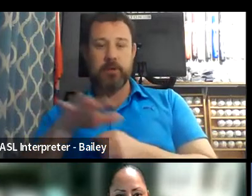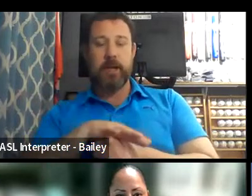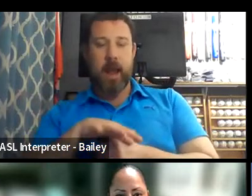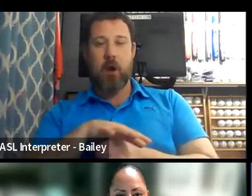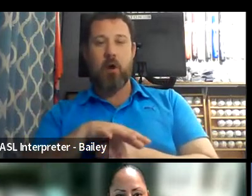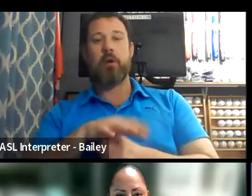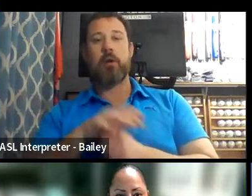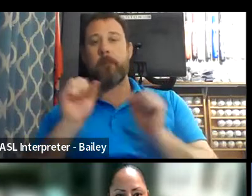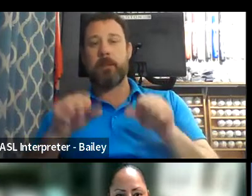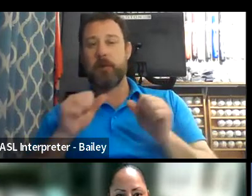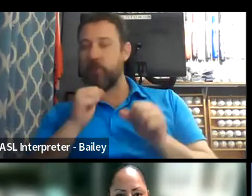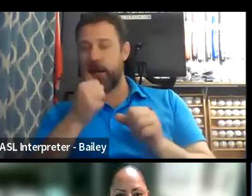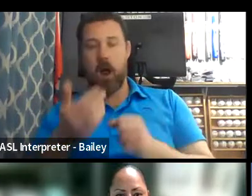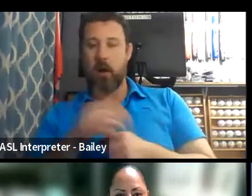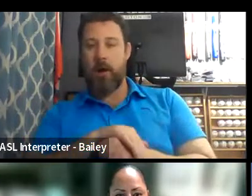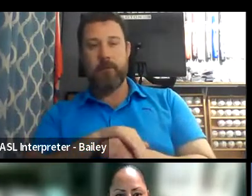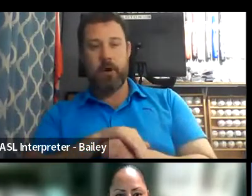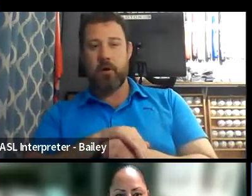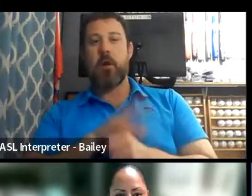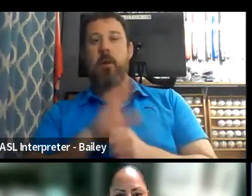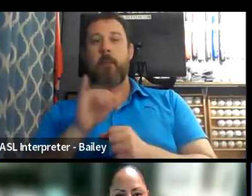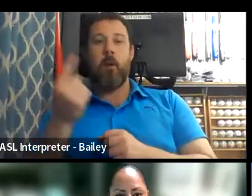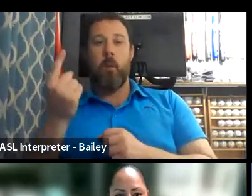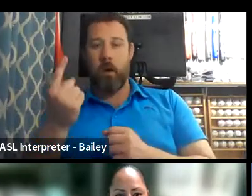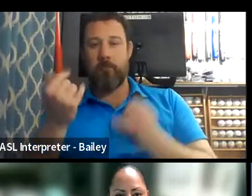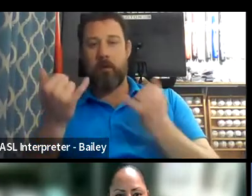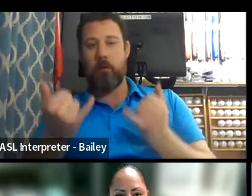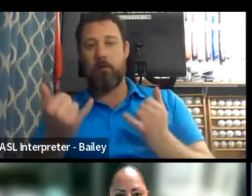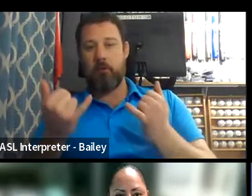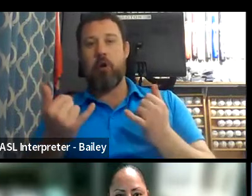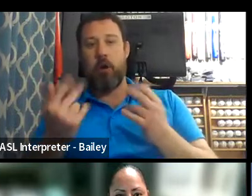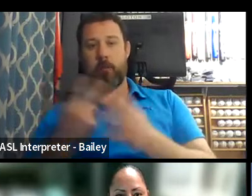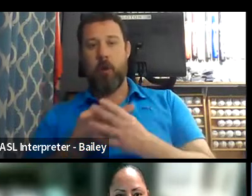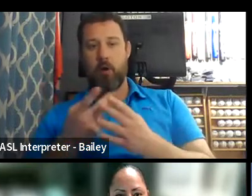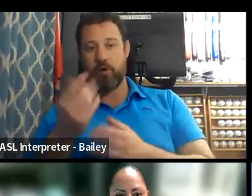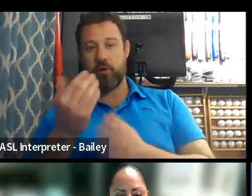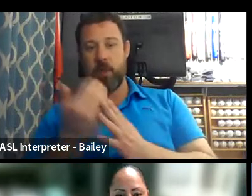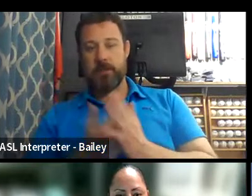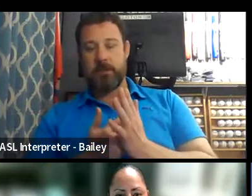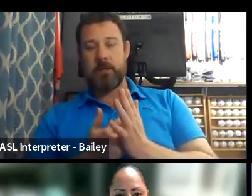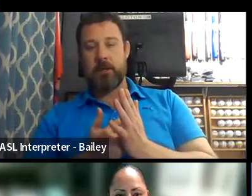potentially not covered by one of the current community partners that you listed?